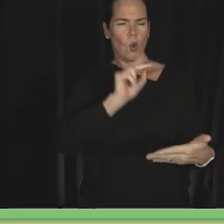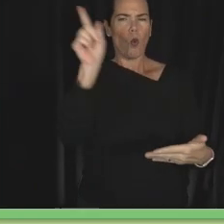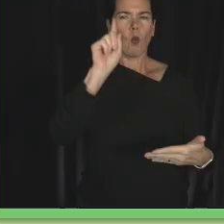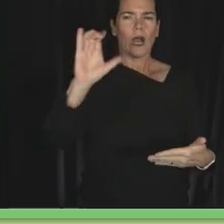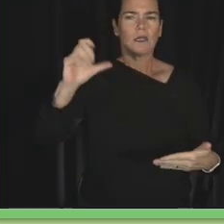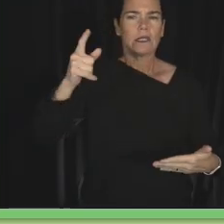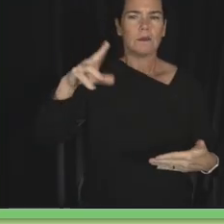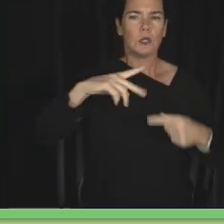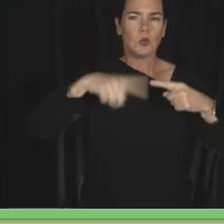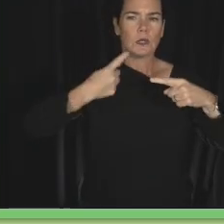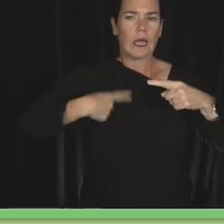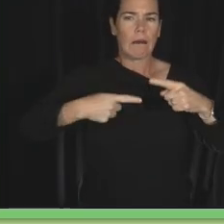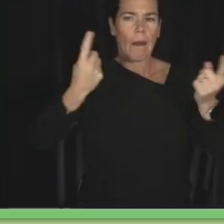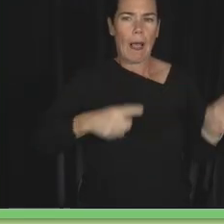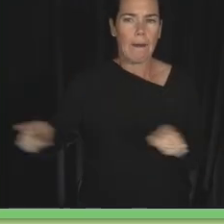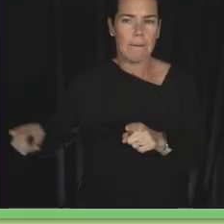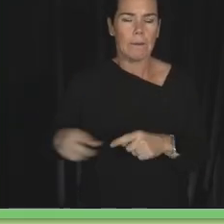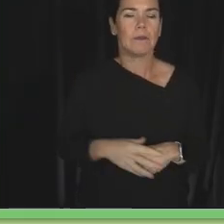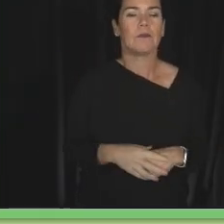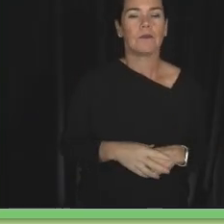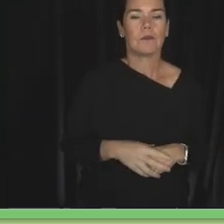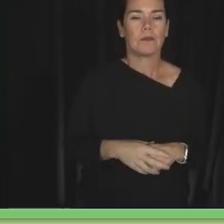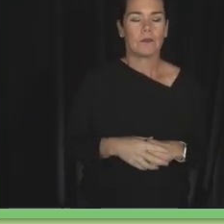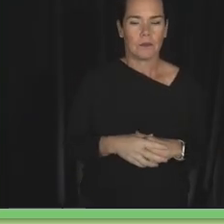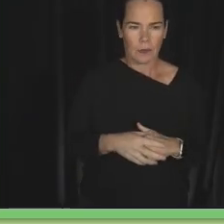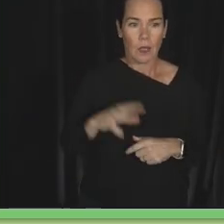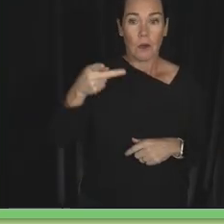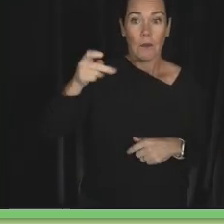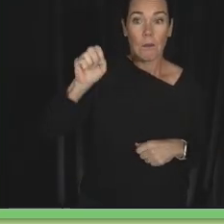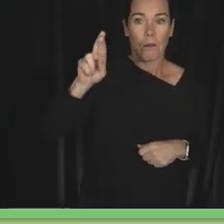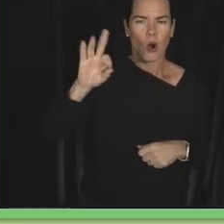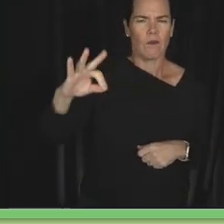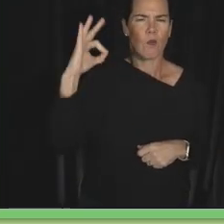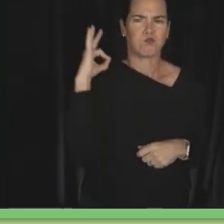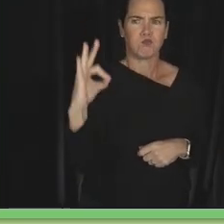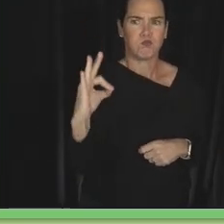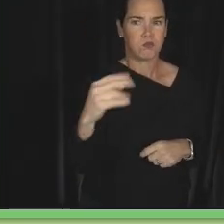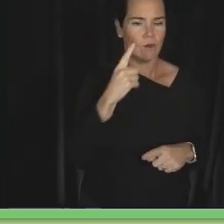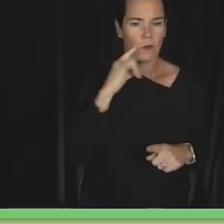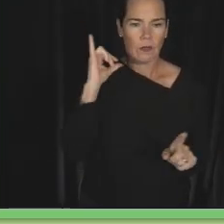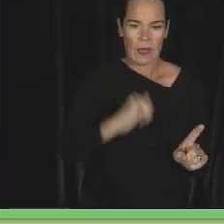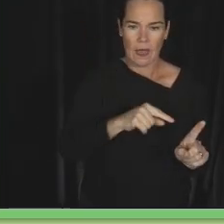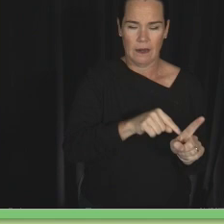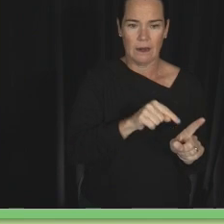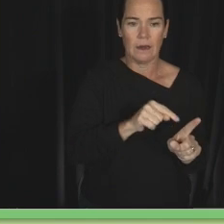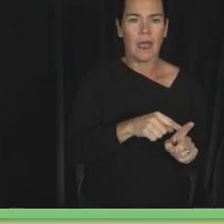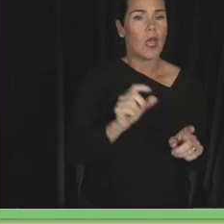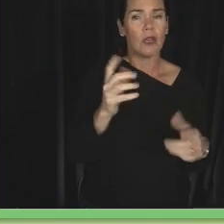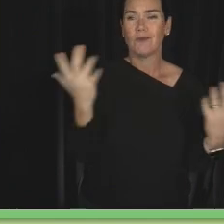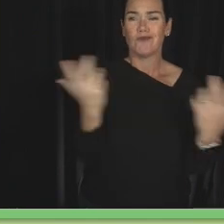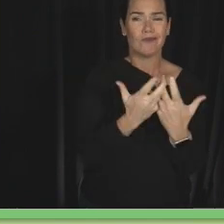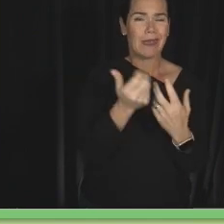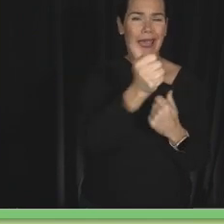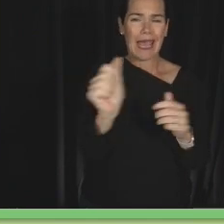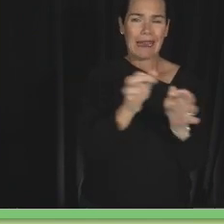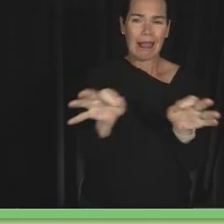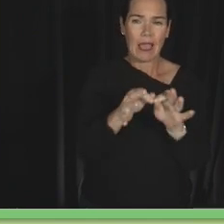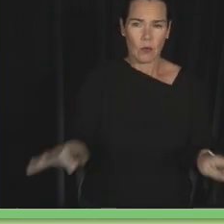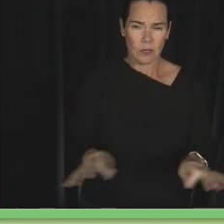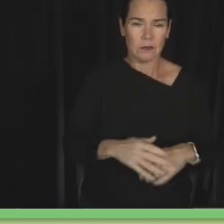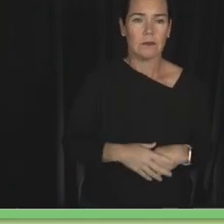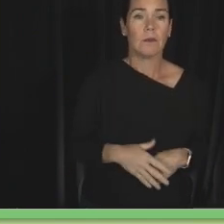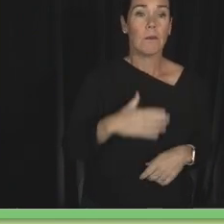is a powerful tool for doing these kinds of investigations, and it works with any language. And I like to start